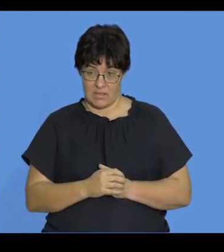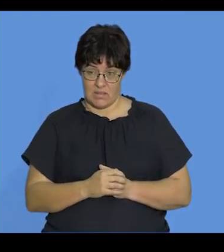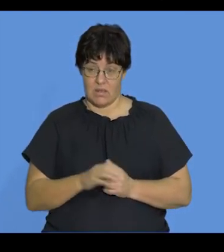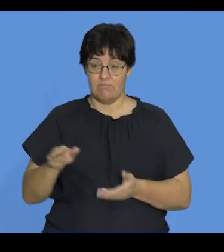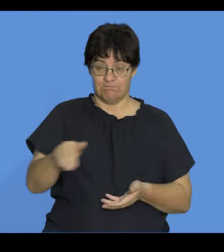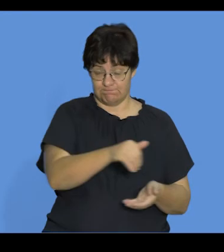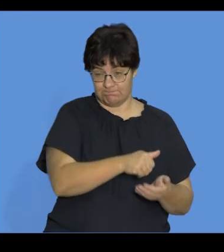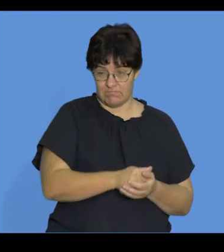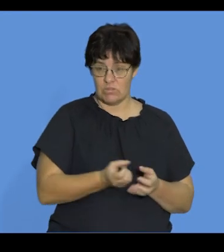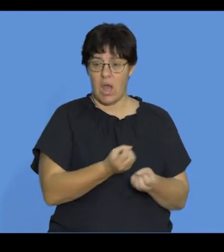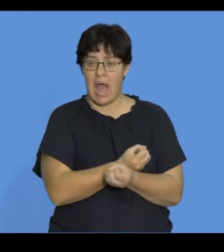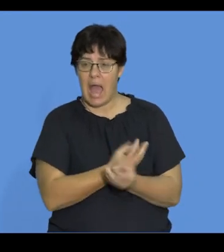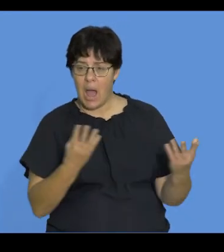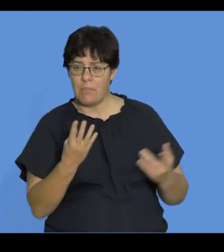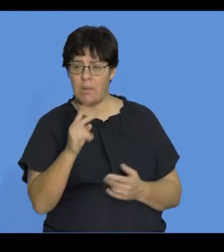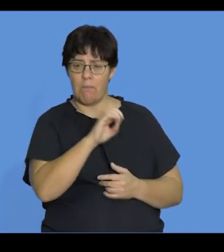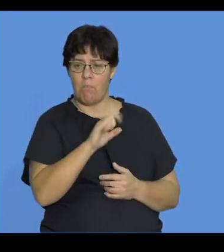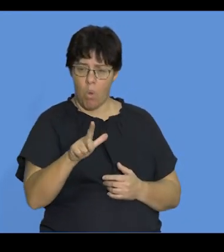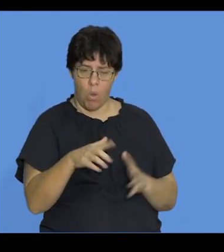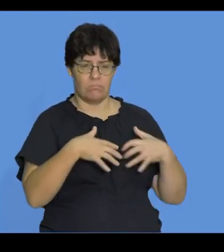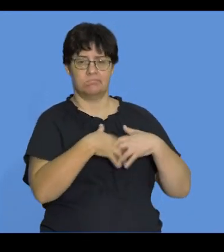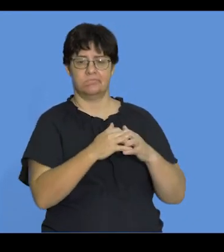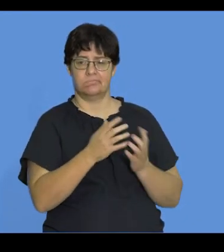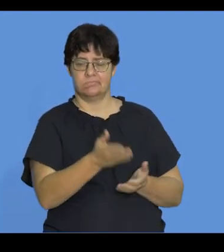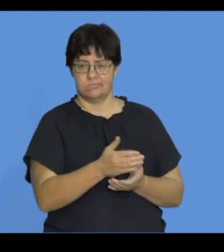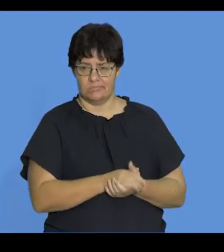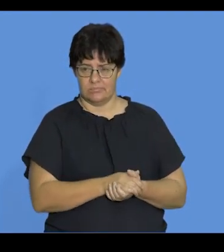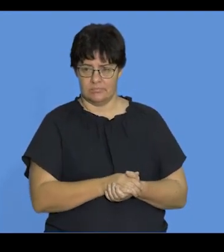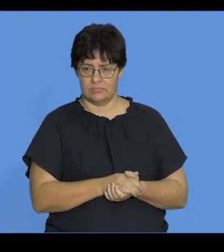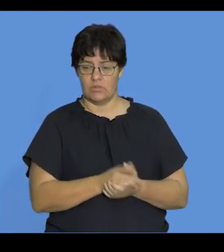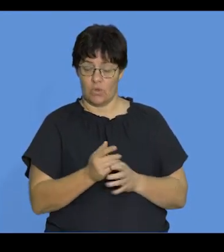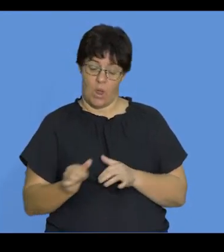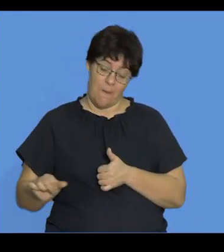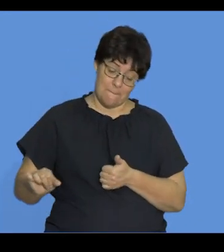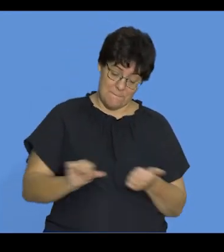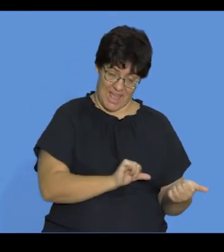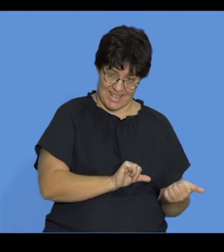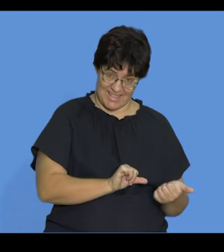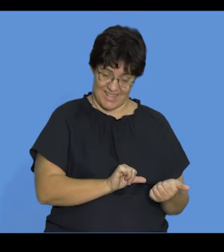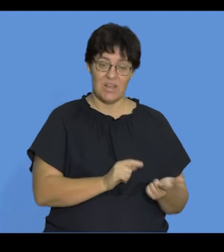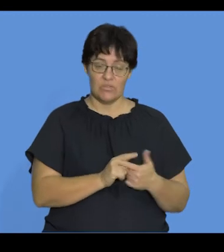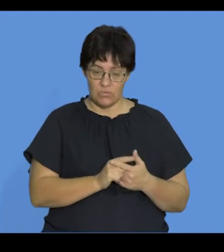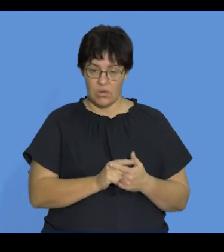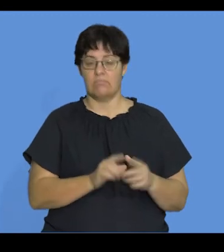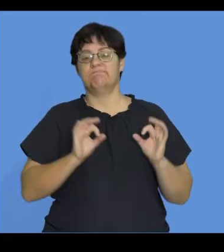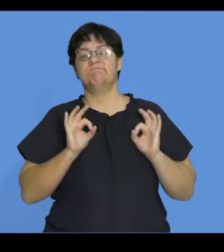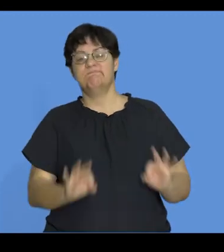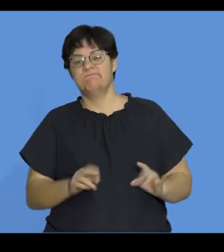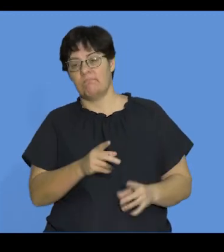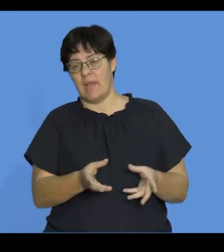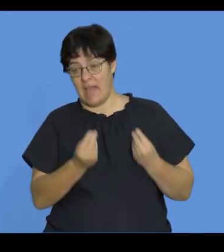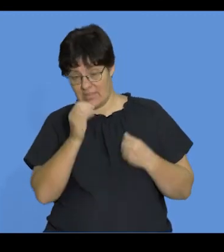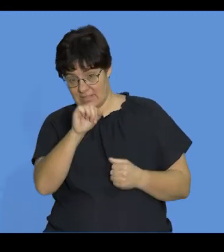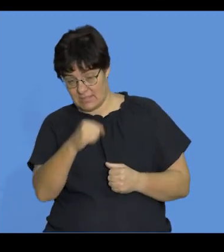ourselves how many moles of carbon dioxide were actually formed, okay? Then we'd work backwards to determine the purity of